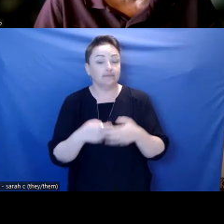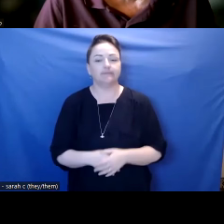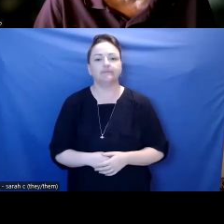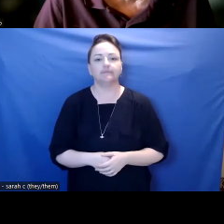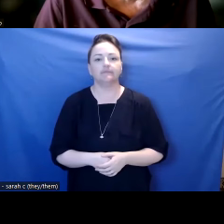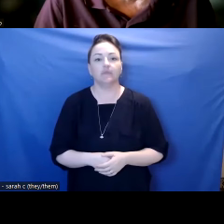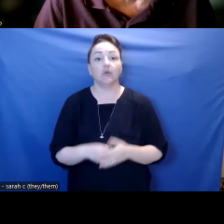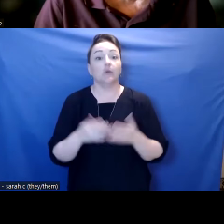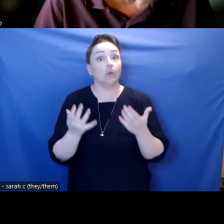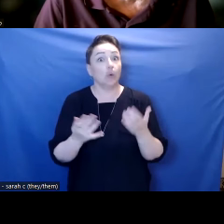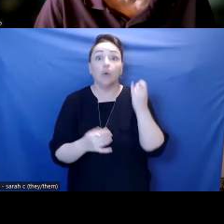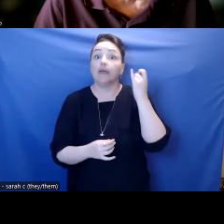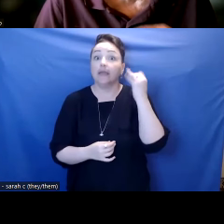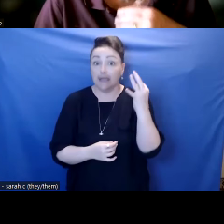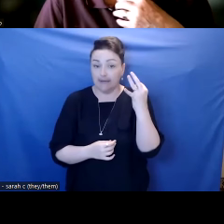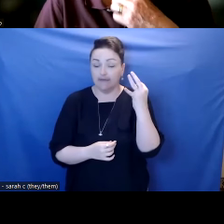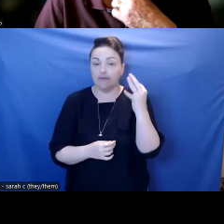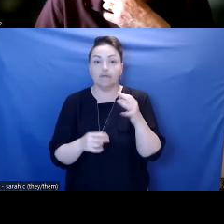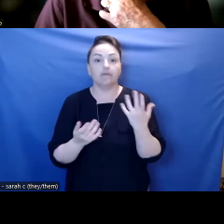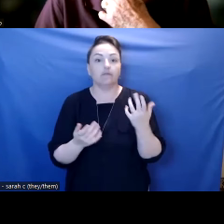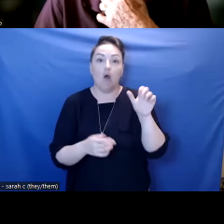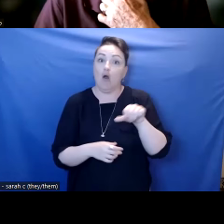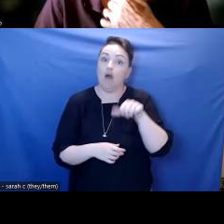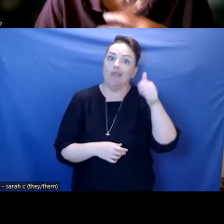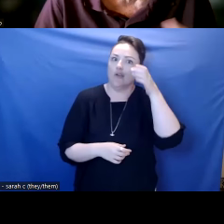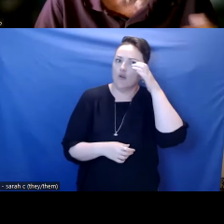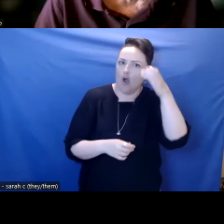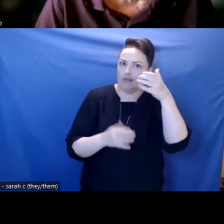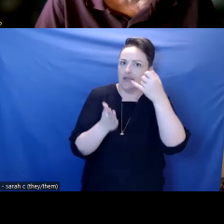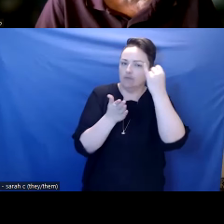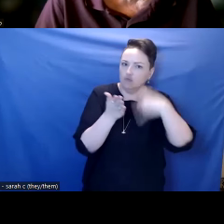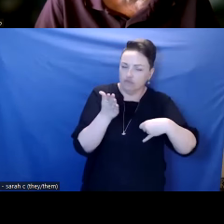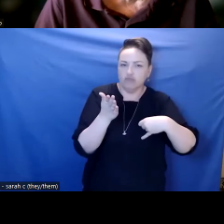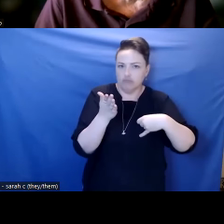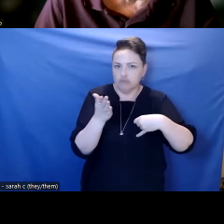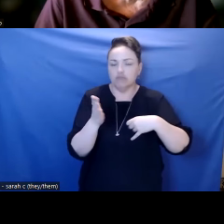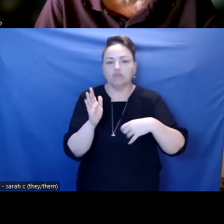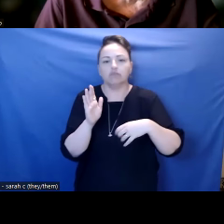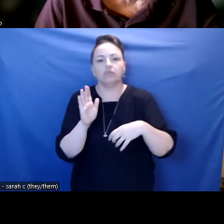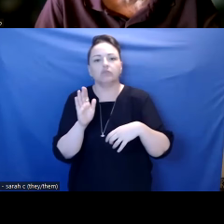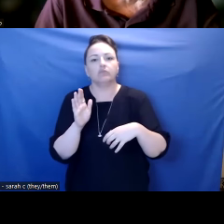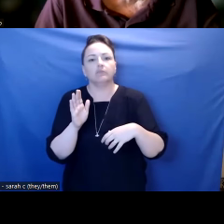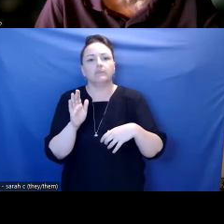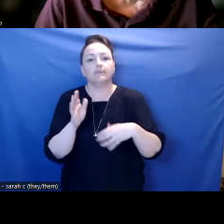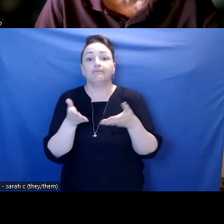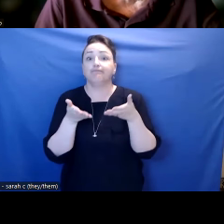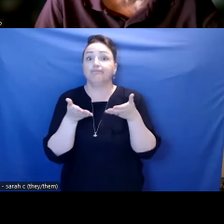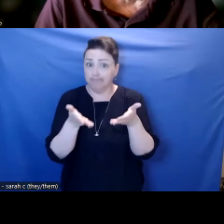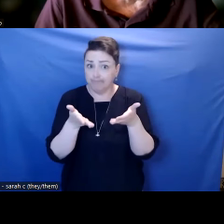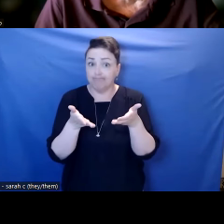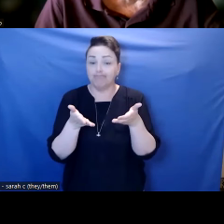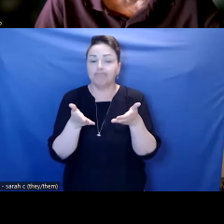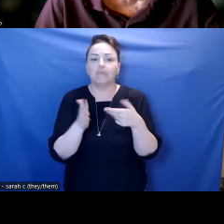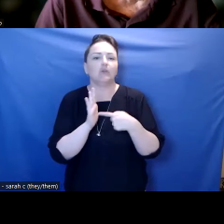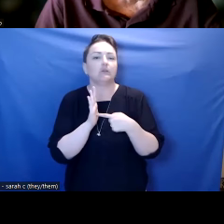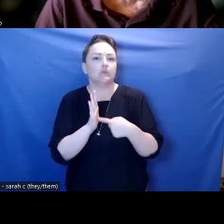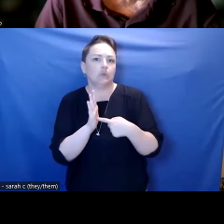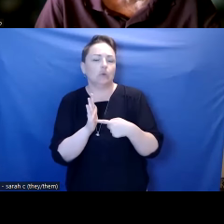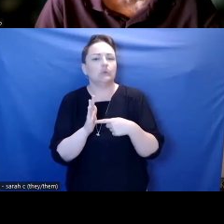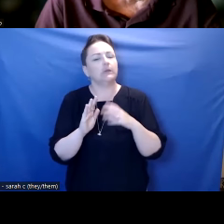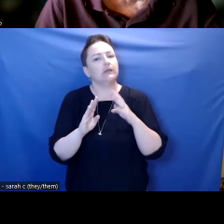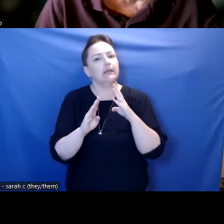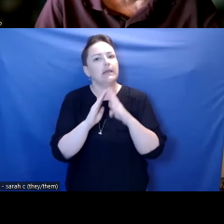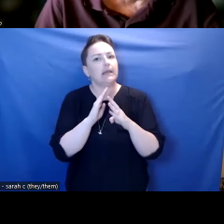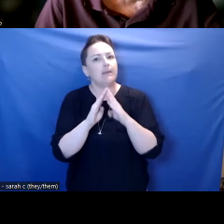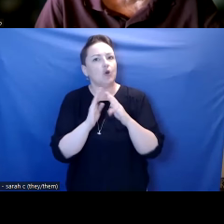So if you look at another concept or a schematic, it gives us a set of neighborhood centers that are a